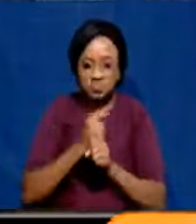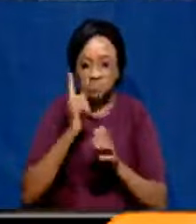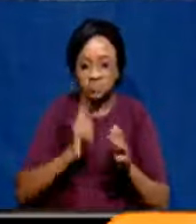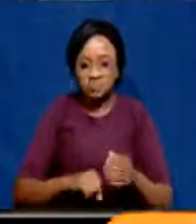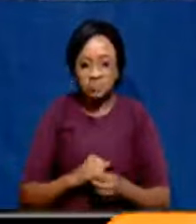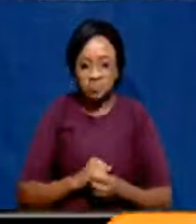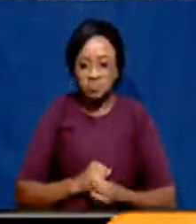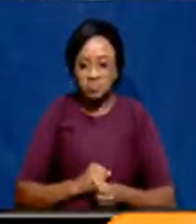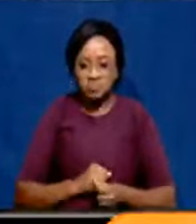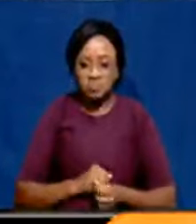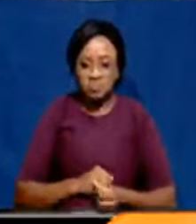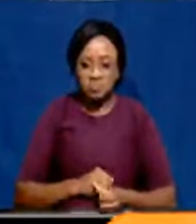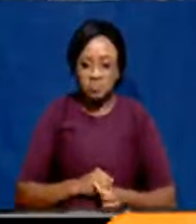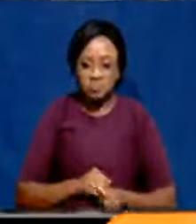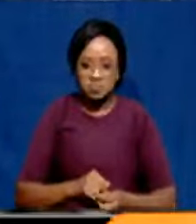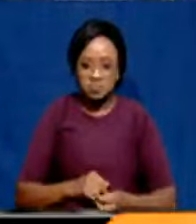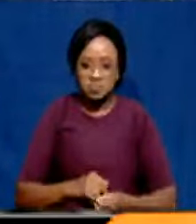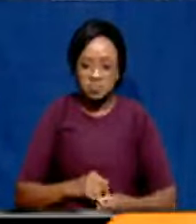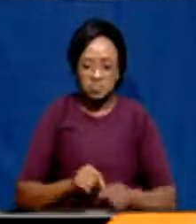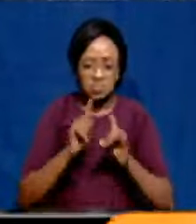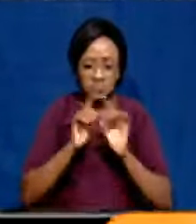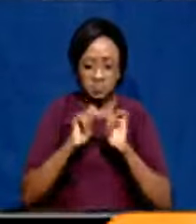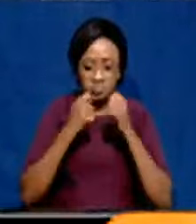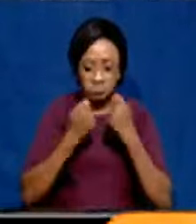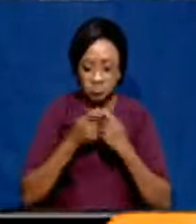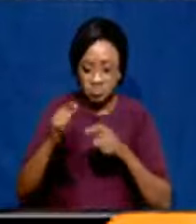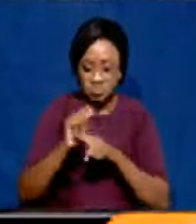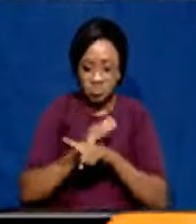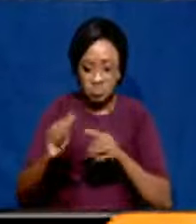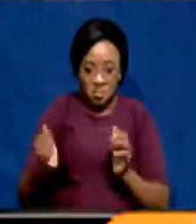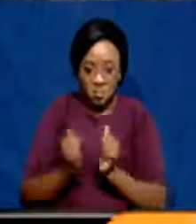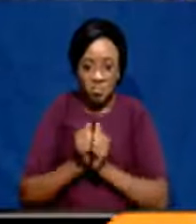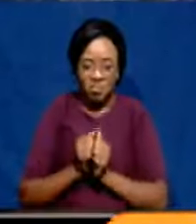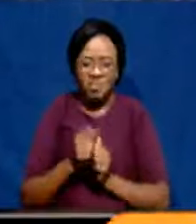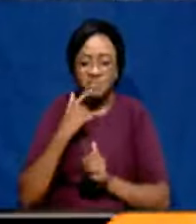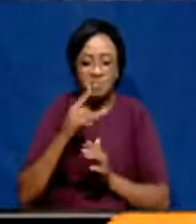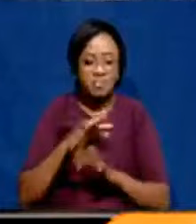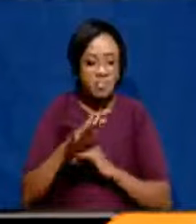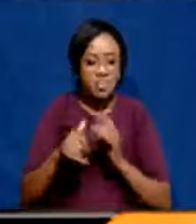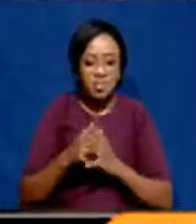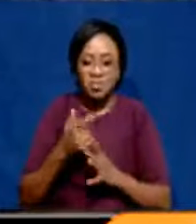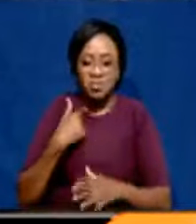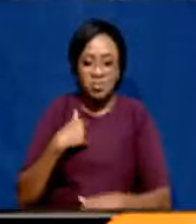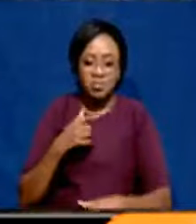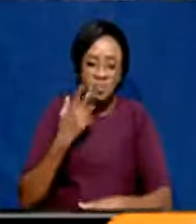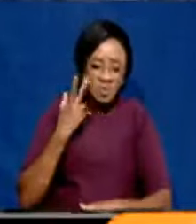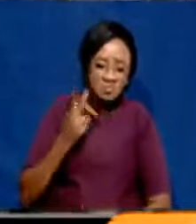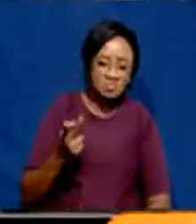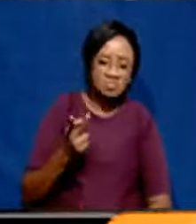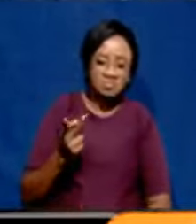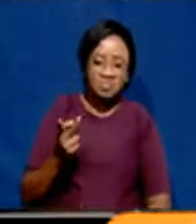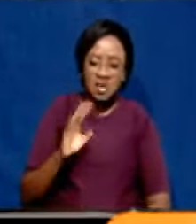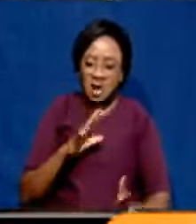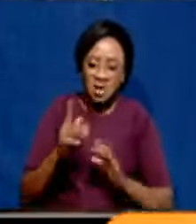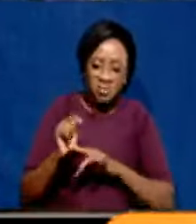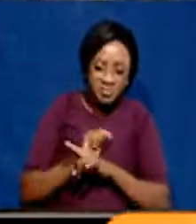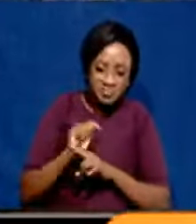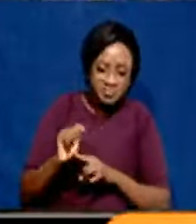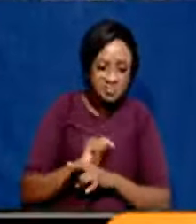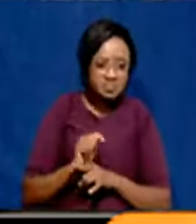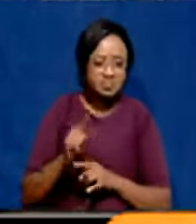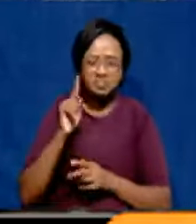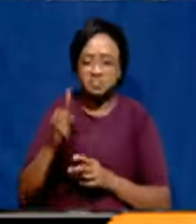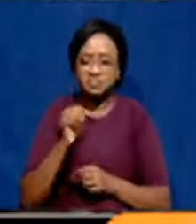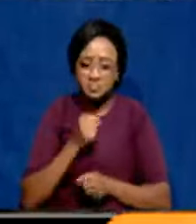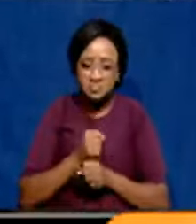training team, the ones he trains with, everybody says, we picked something off from Kiptum. The way he trained, the way he